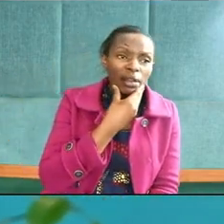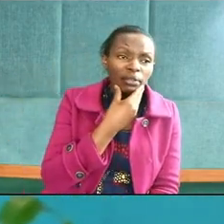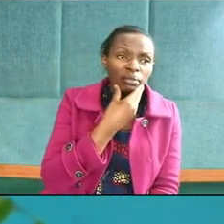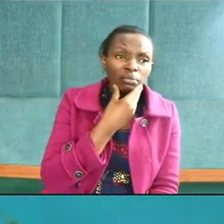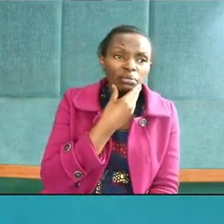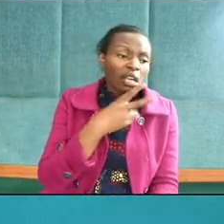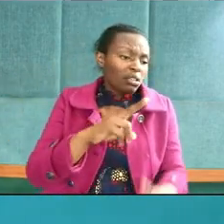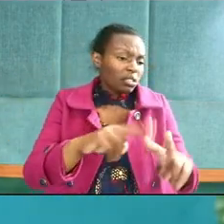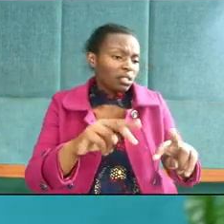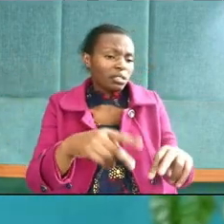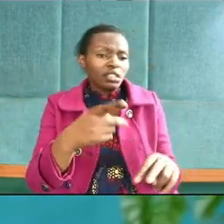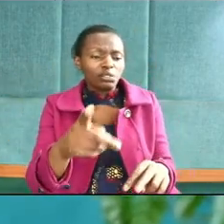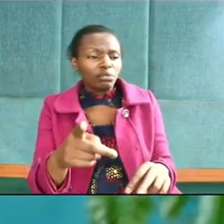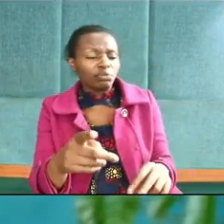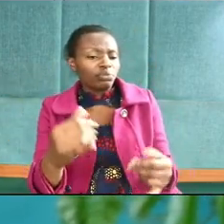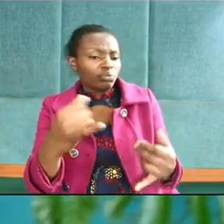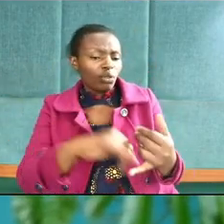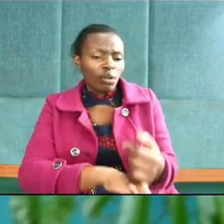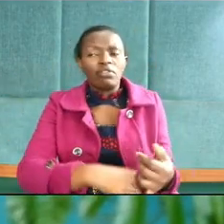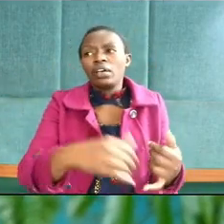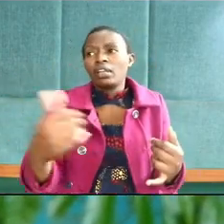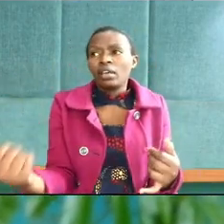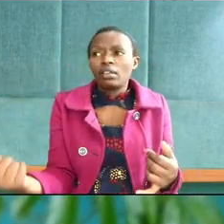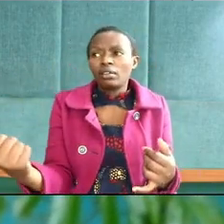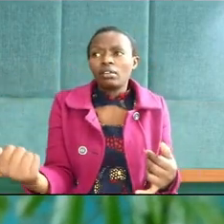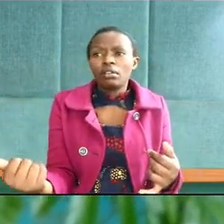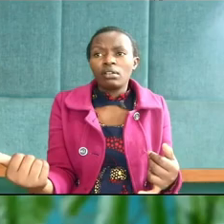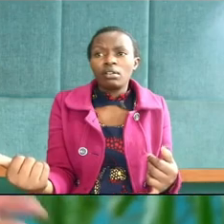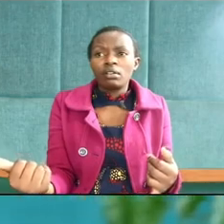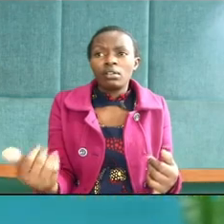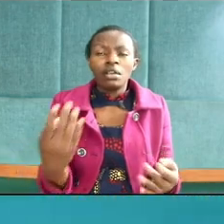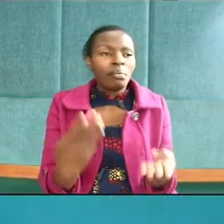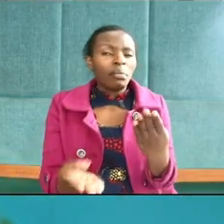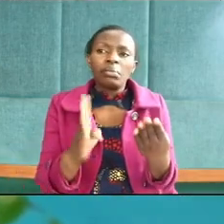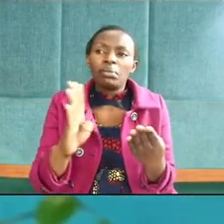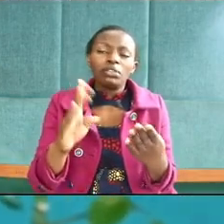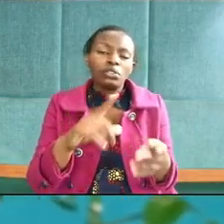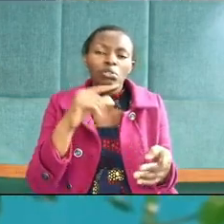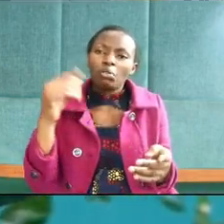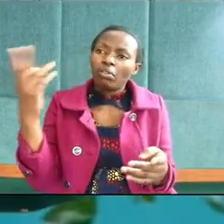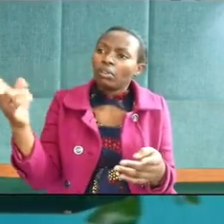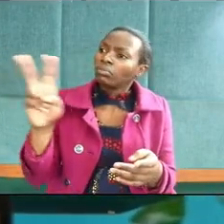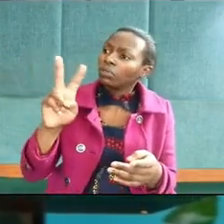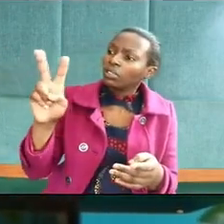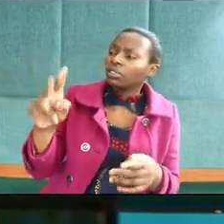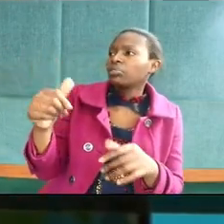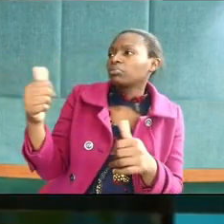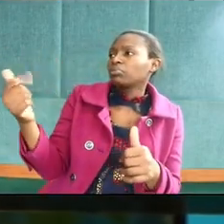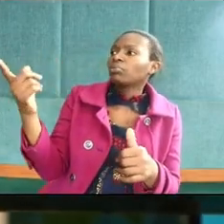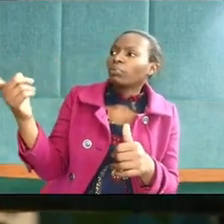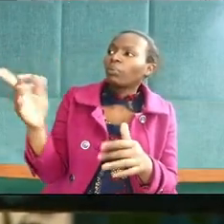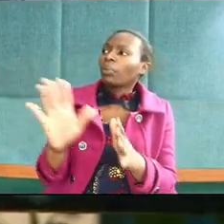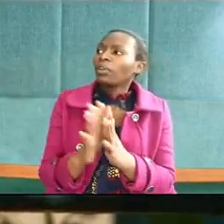you. All you need to do is to just avail yourself. Make yourself